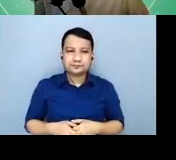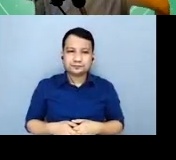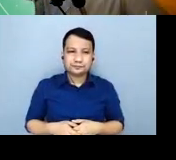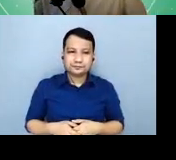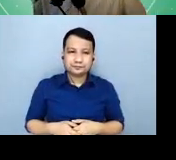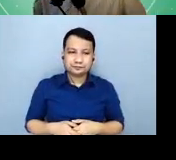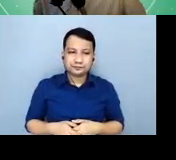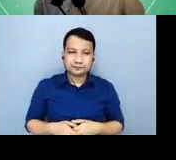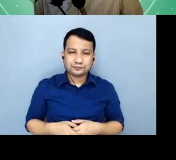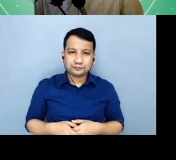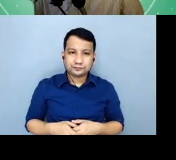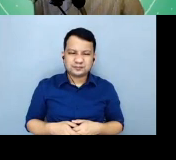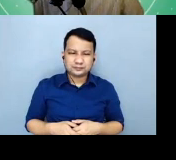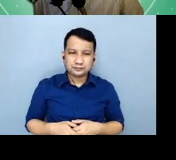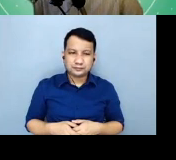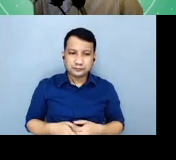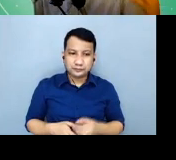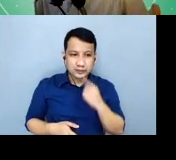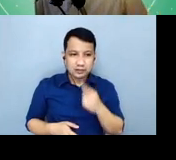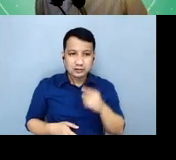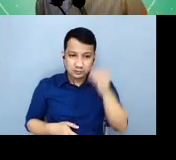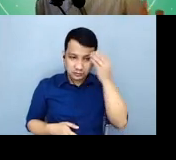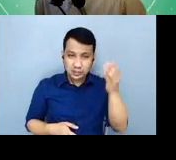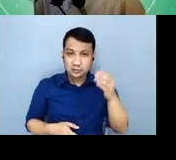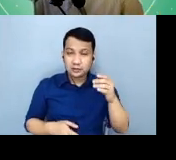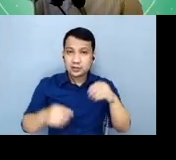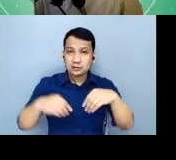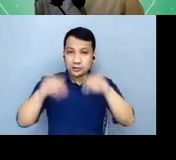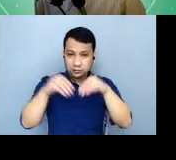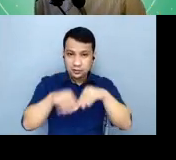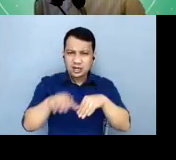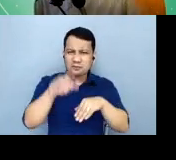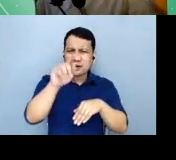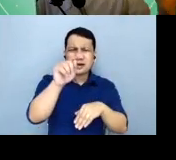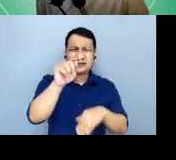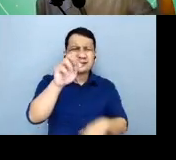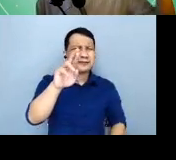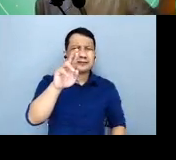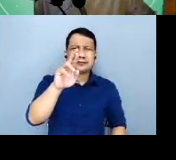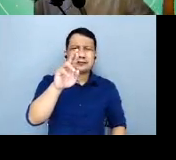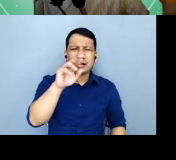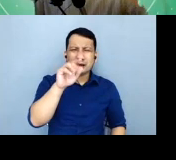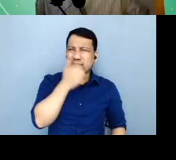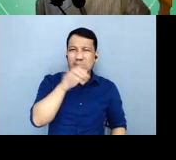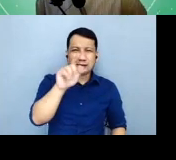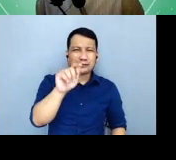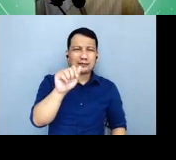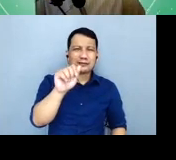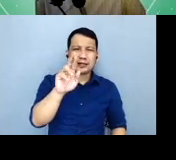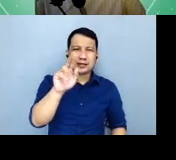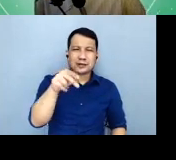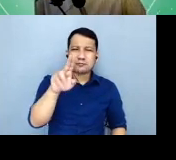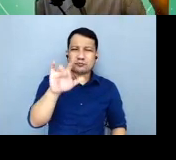of, let's say, tarpaulins. And it's been known that tarpaulins are very low cost. But the cost is that they use